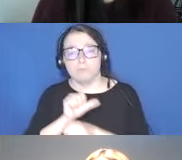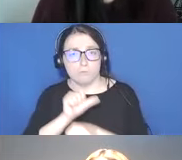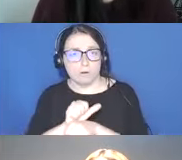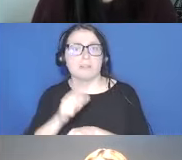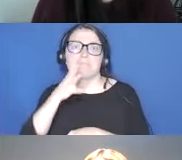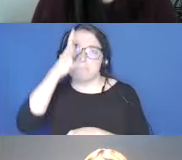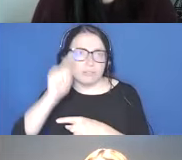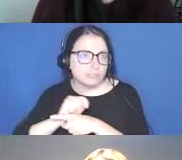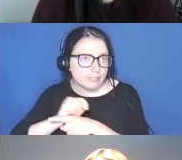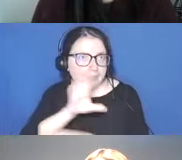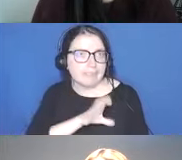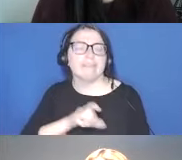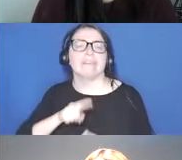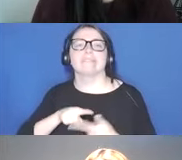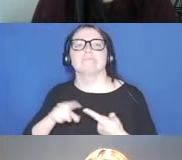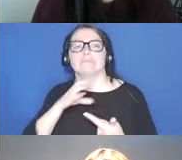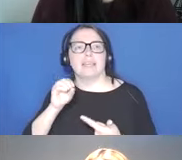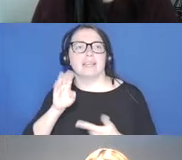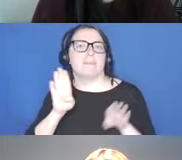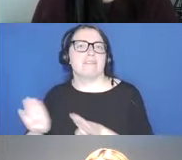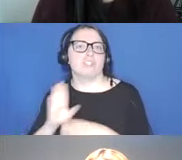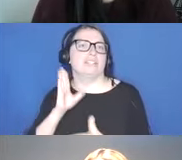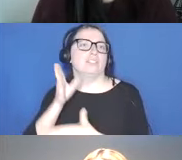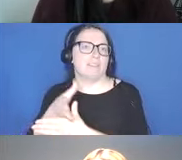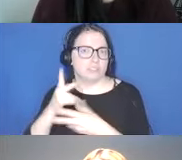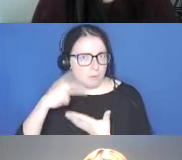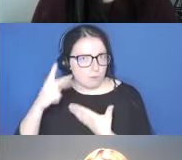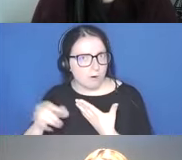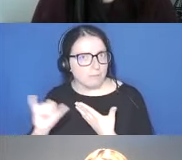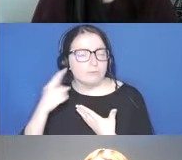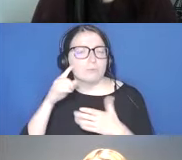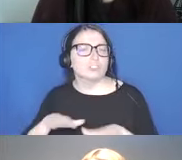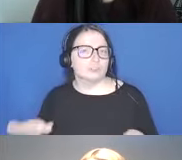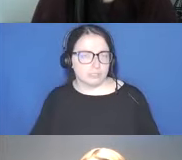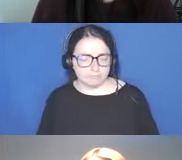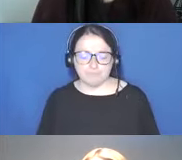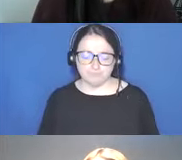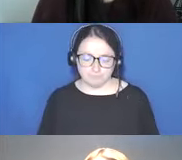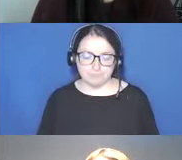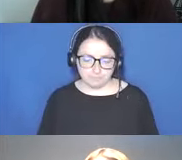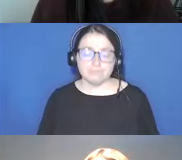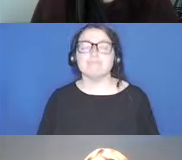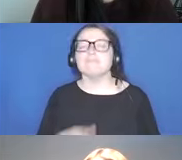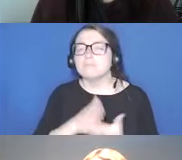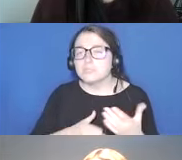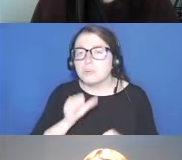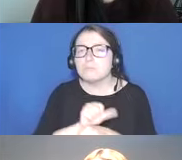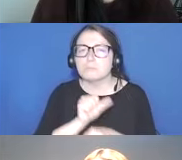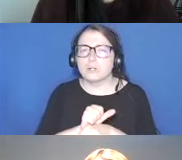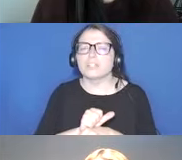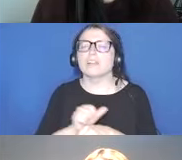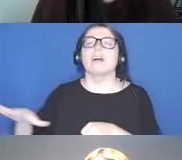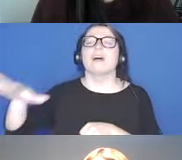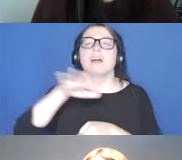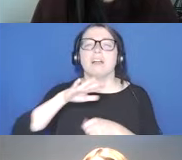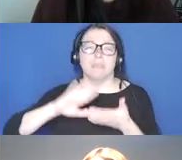clinic, and then our behavioral intervention program for children. And I also do a little bit of work consulting in the community as